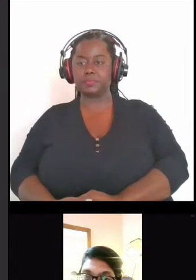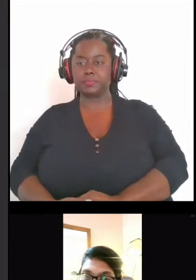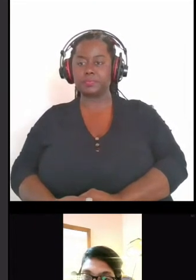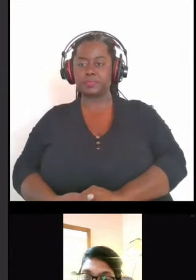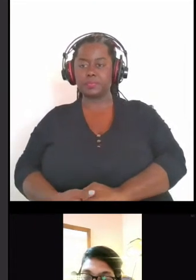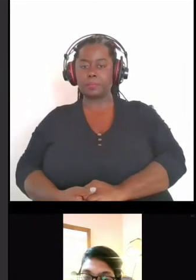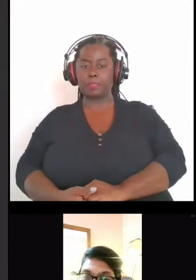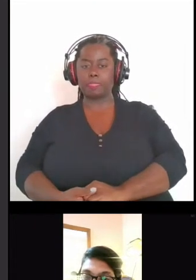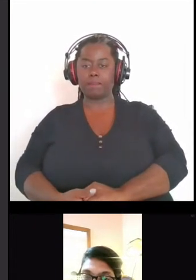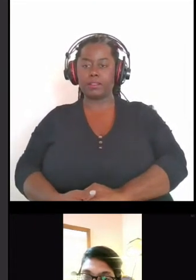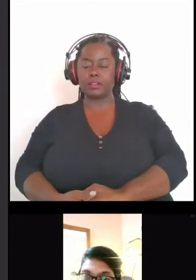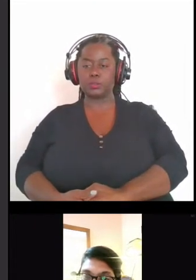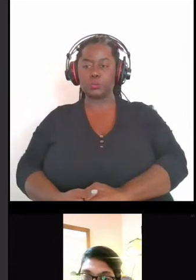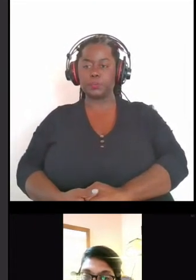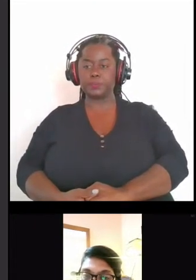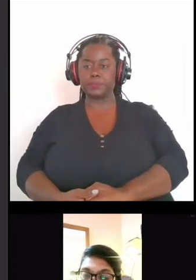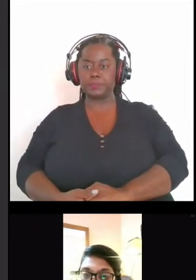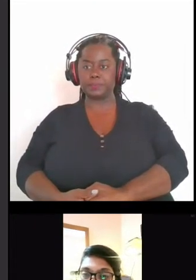so